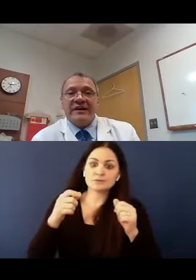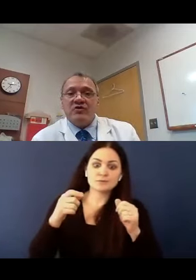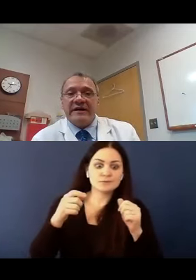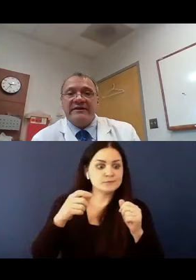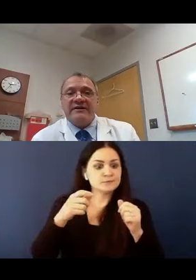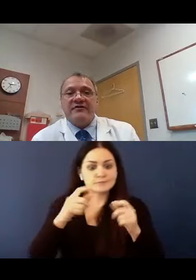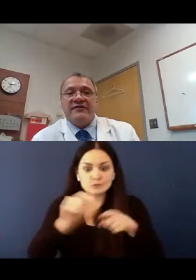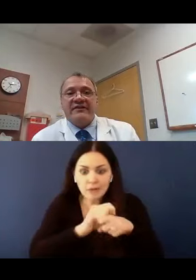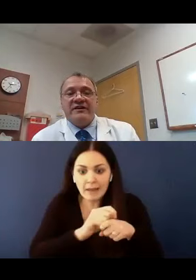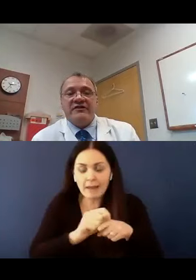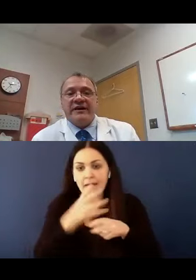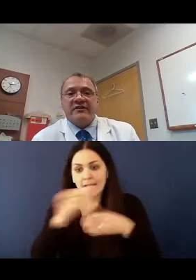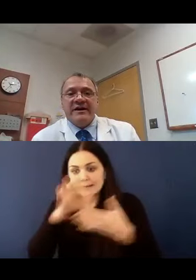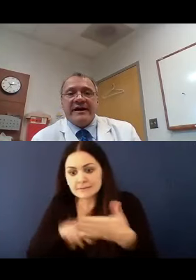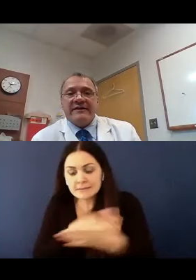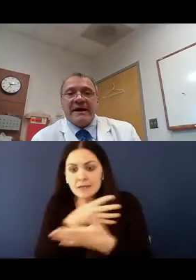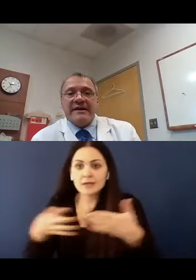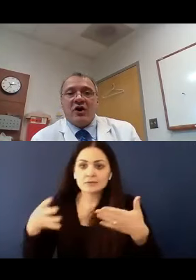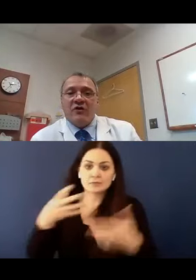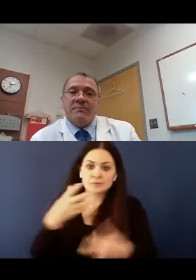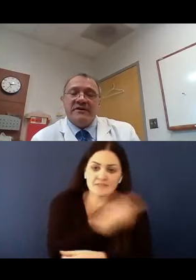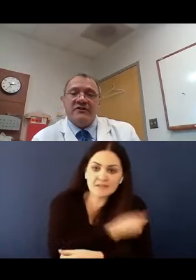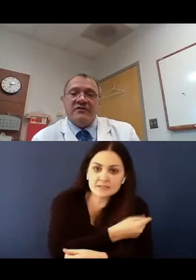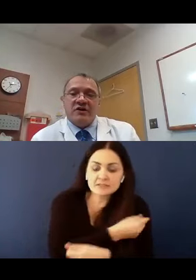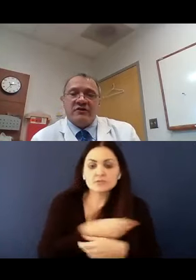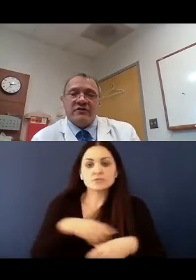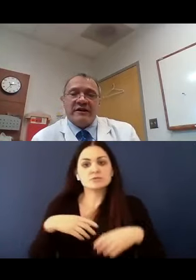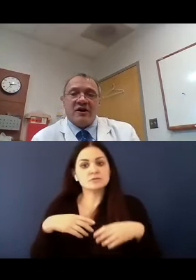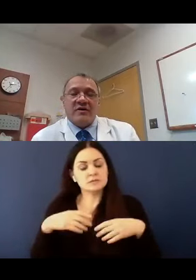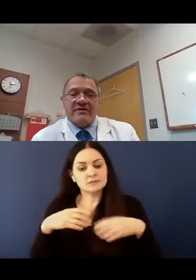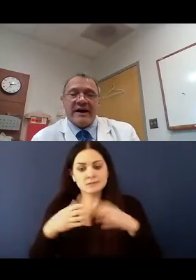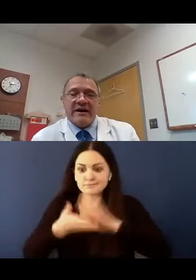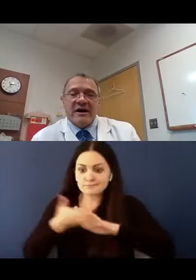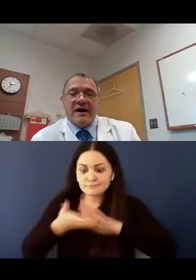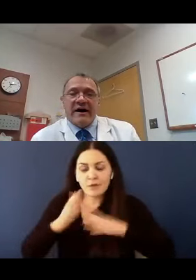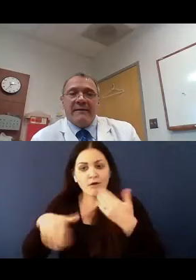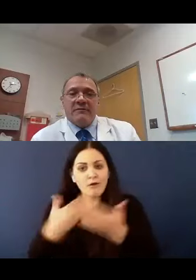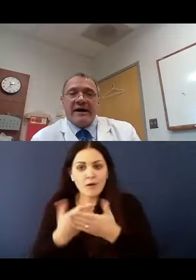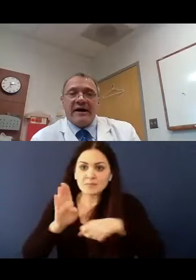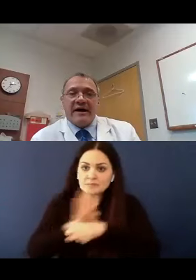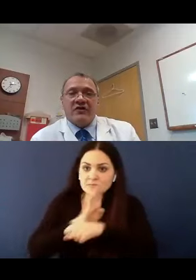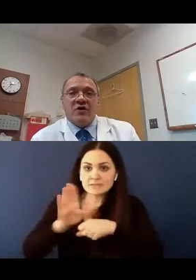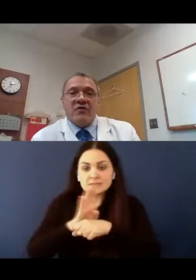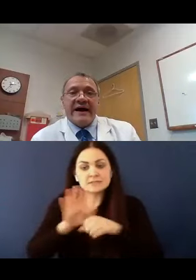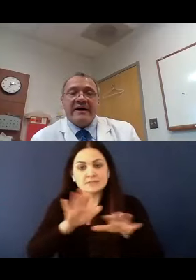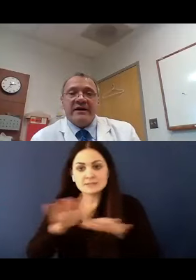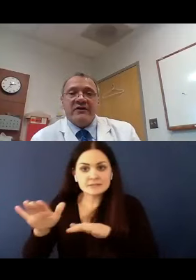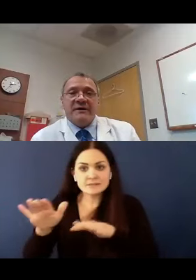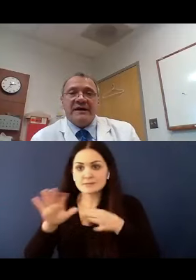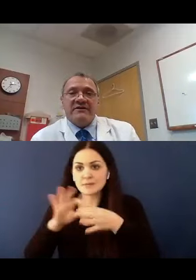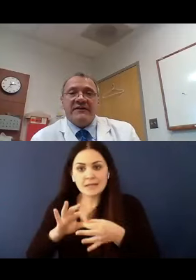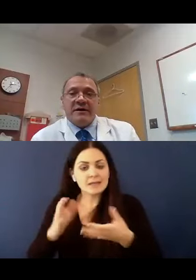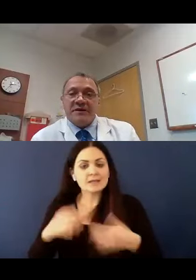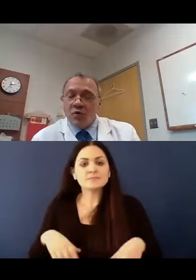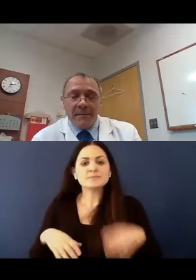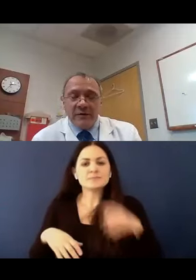coordinate scheduling at different vaccine sites, and to manage all the business functions that go with that. So that is